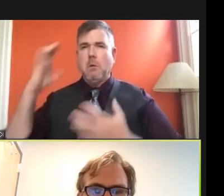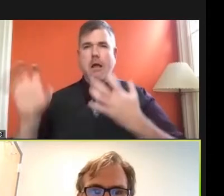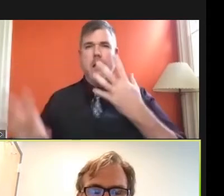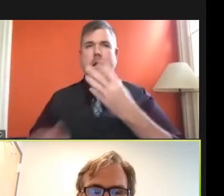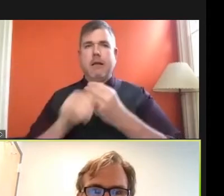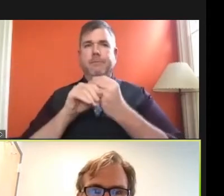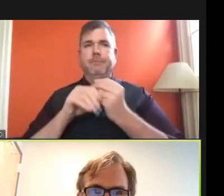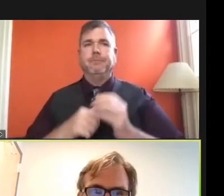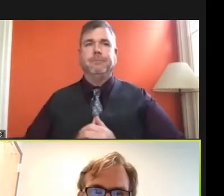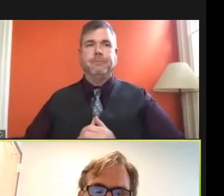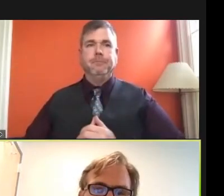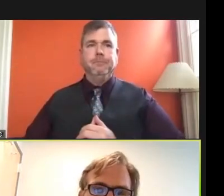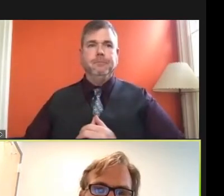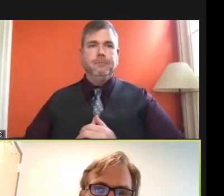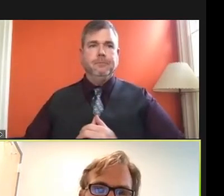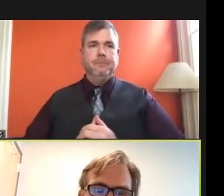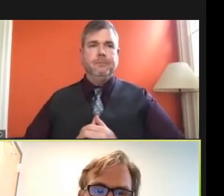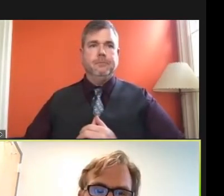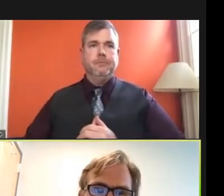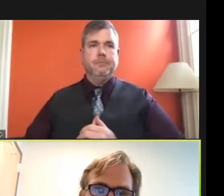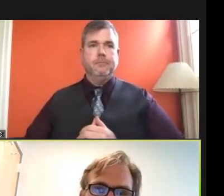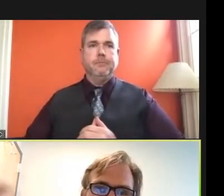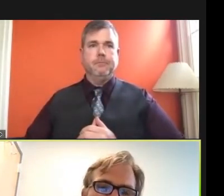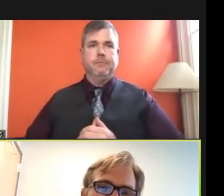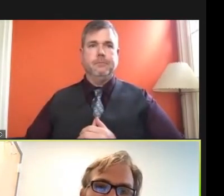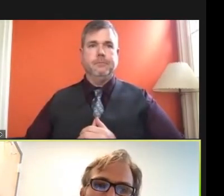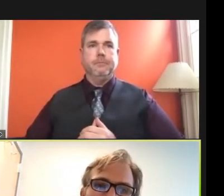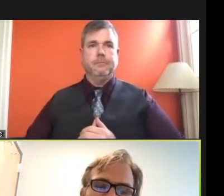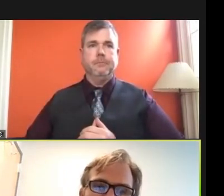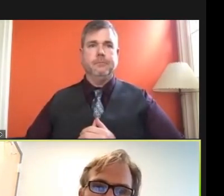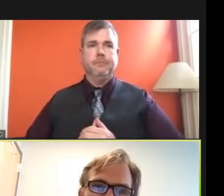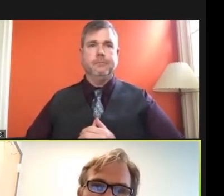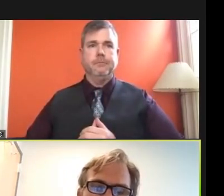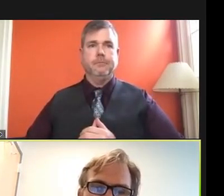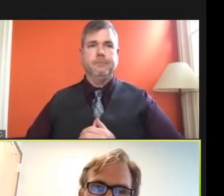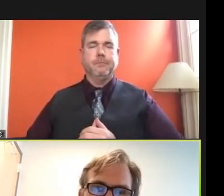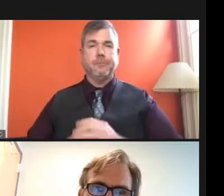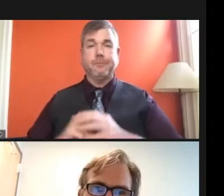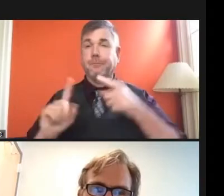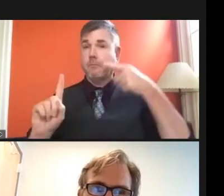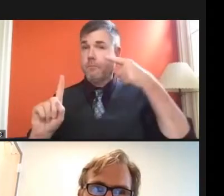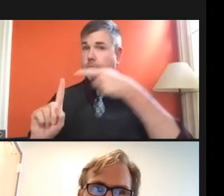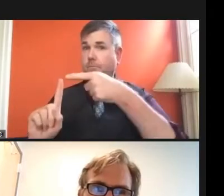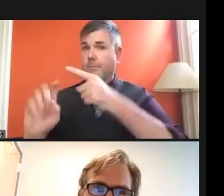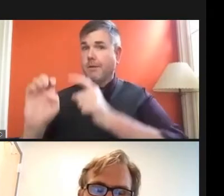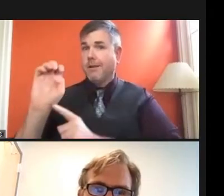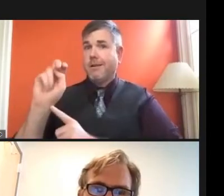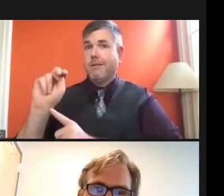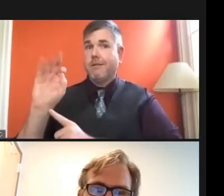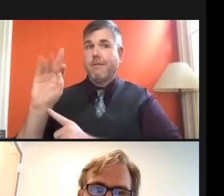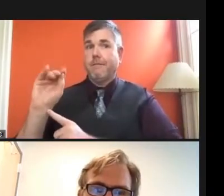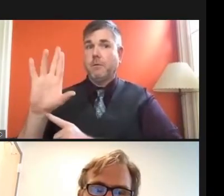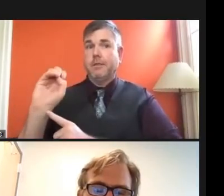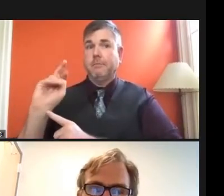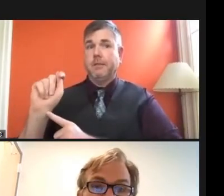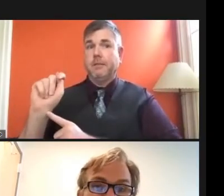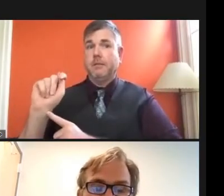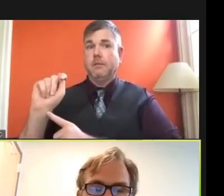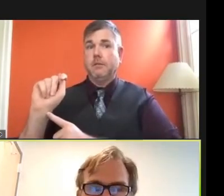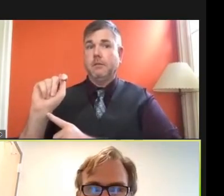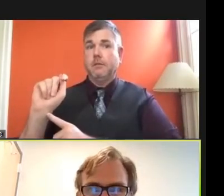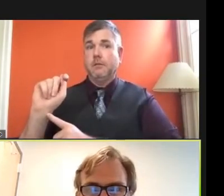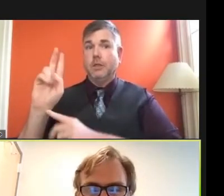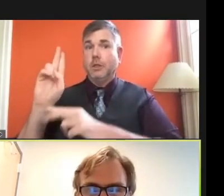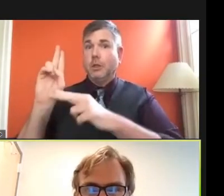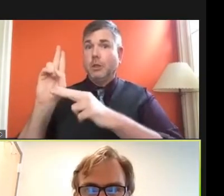people recognize that covering your face is actually something you're doing for those around you, there should be a social pressure